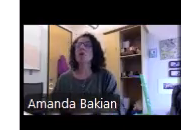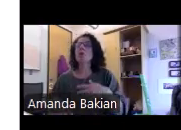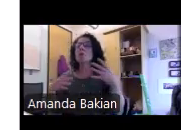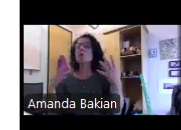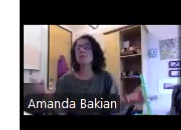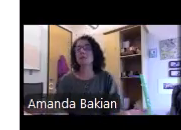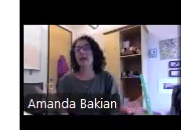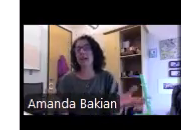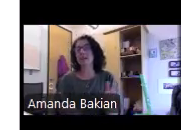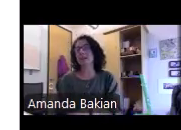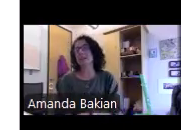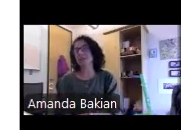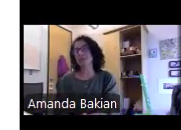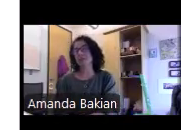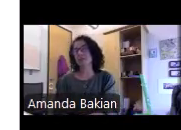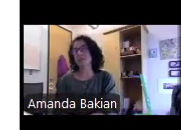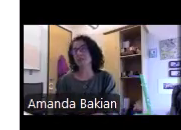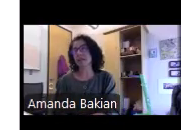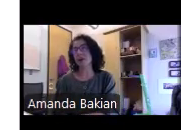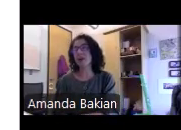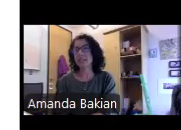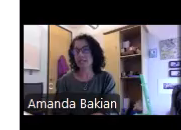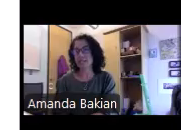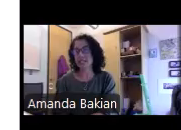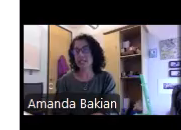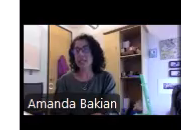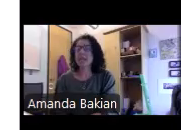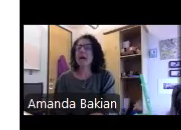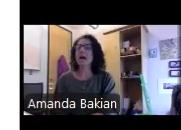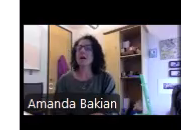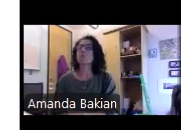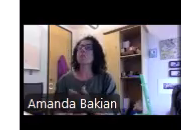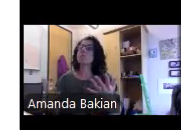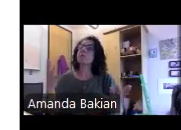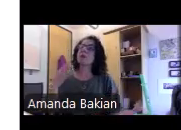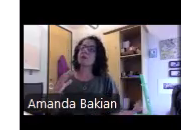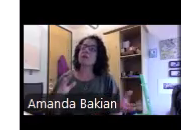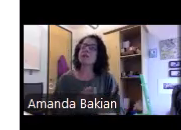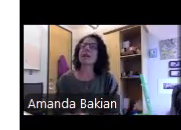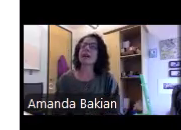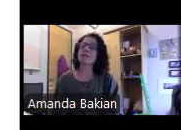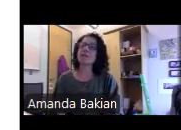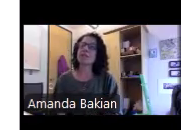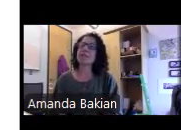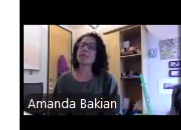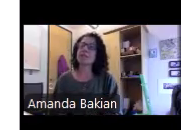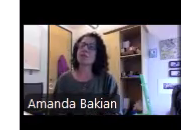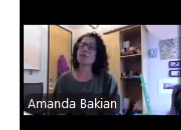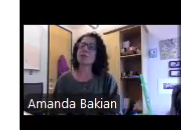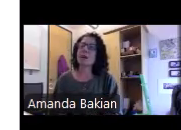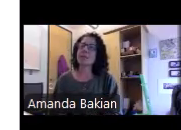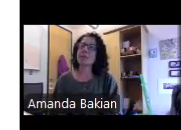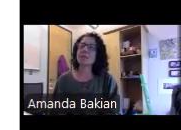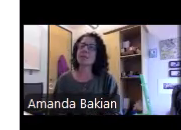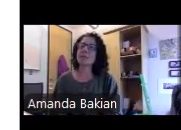identified. Who is accessing the services that are needed? counting individuals with autism in a